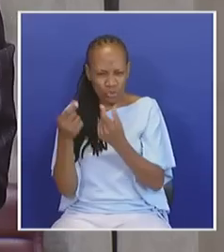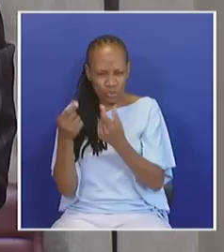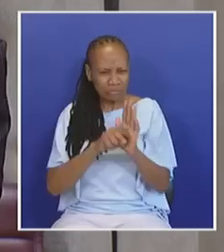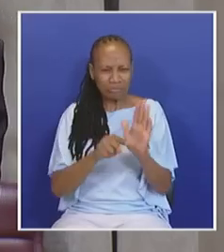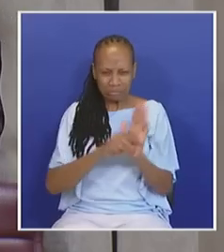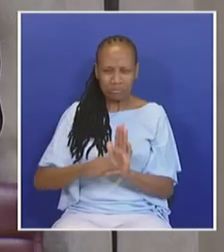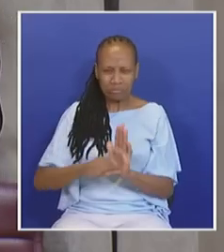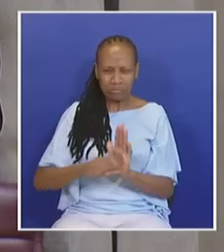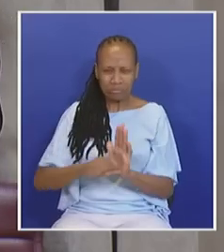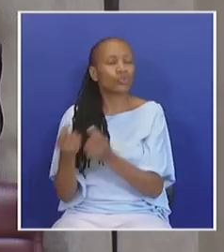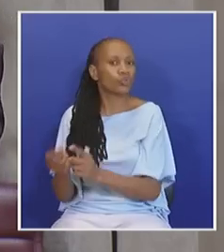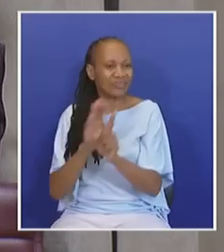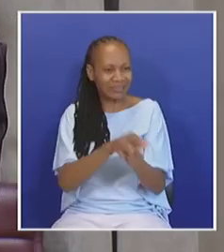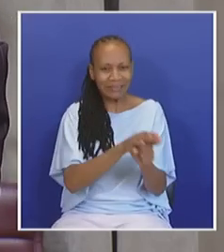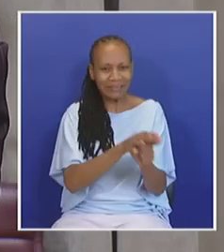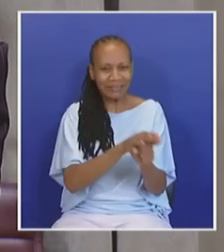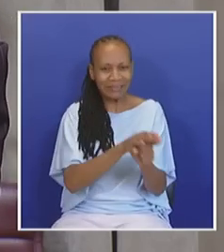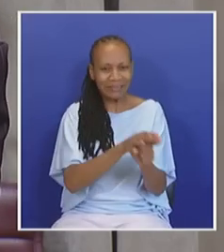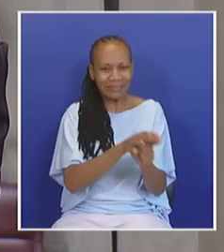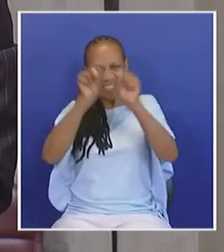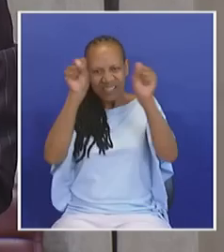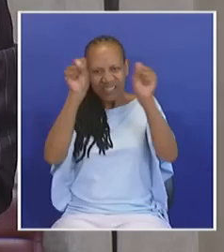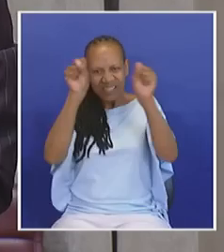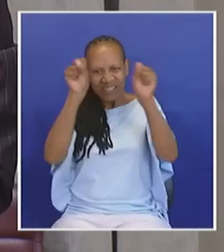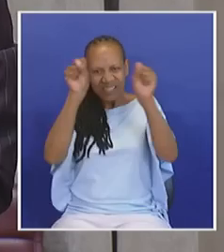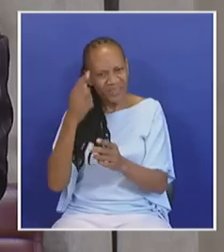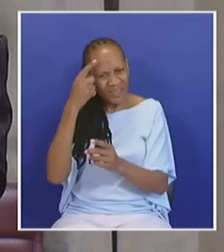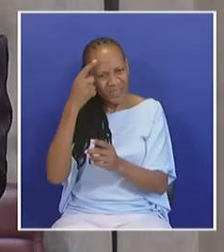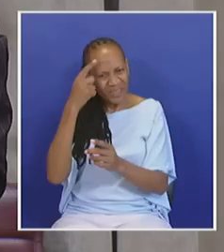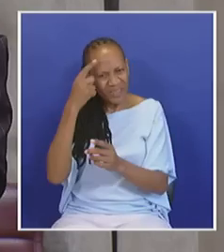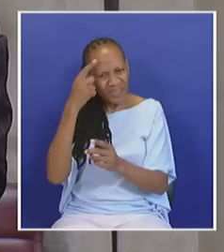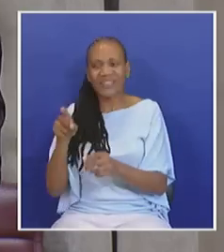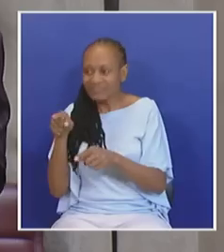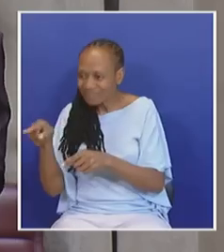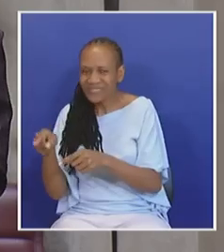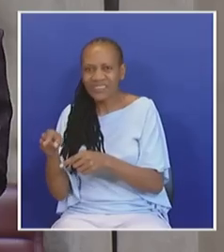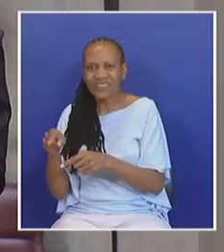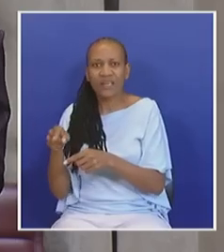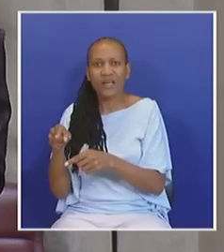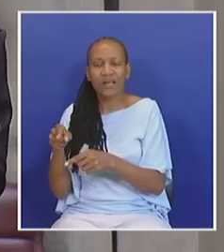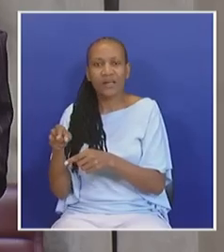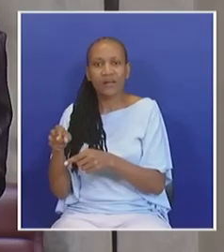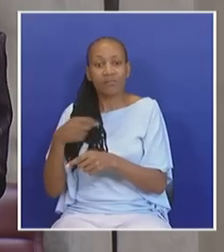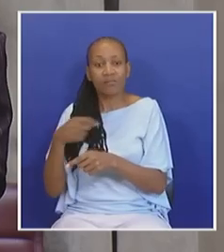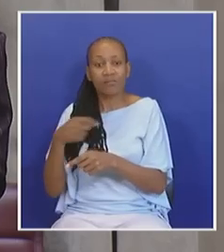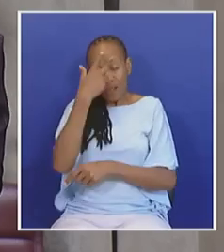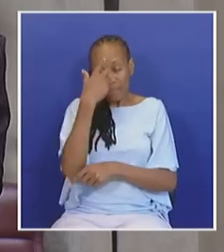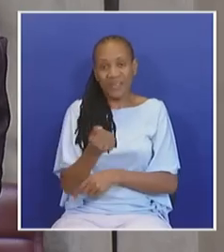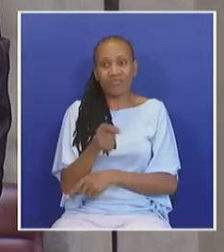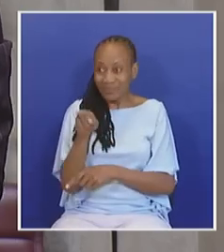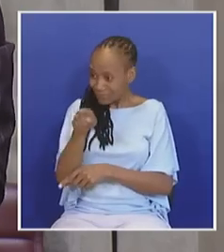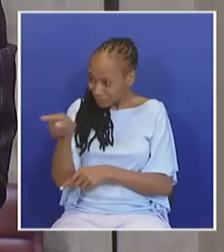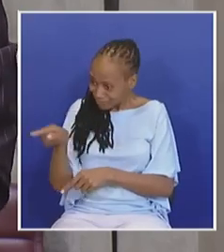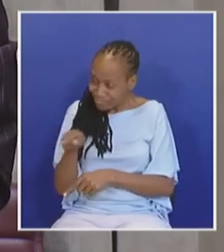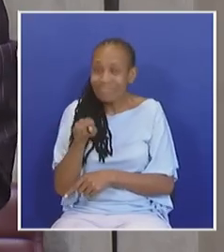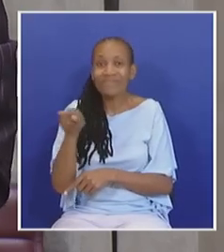alien to the value systems and belief which they drew from their upbringing. In fact, I believe that their actions are